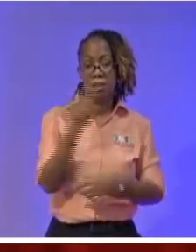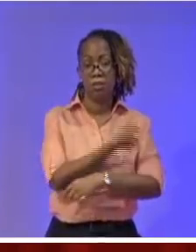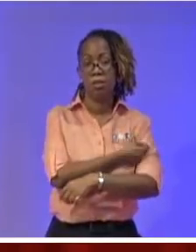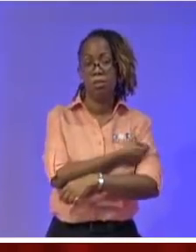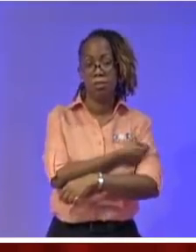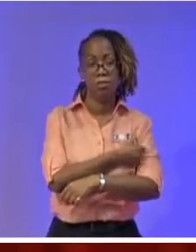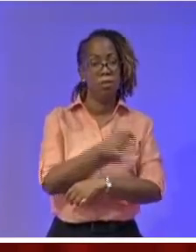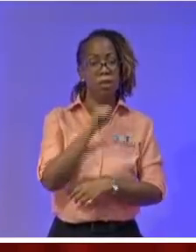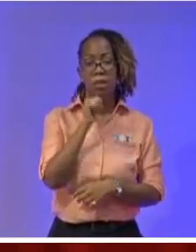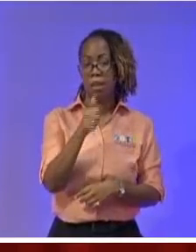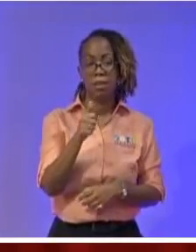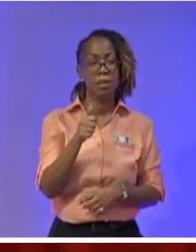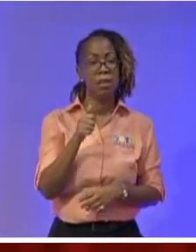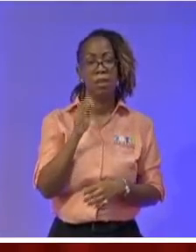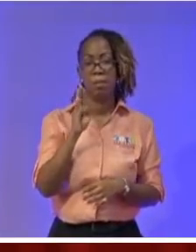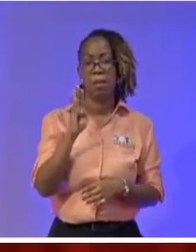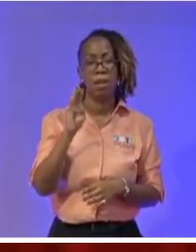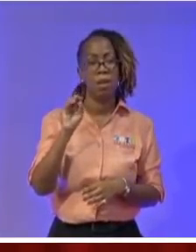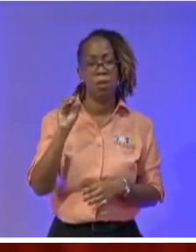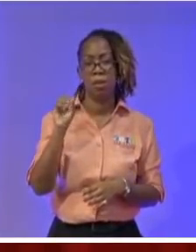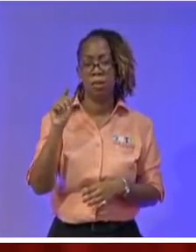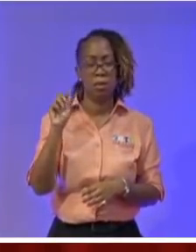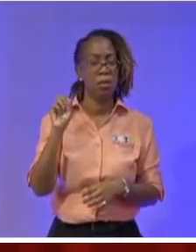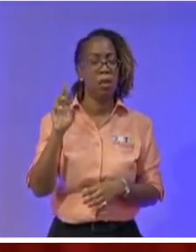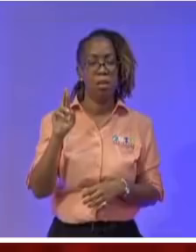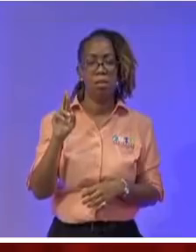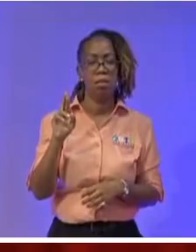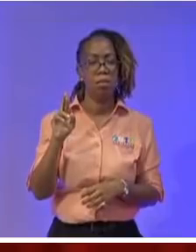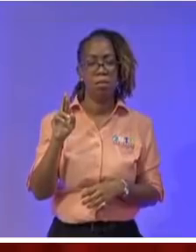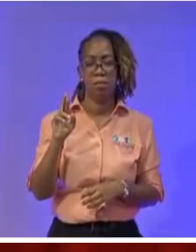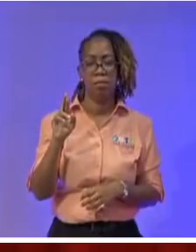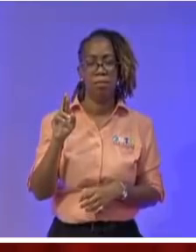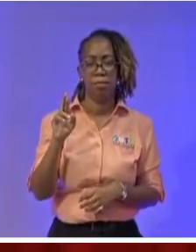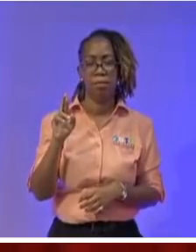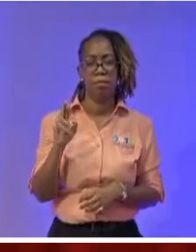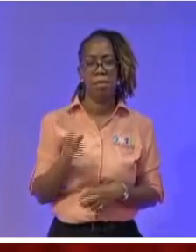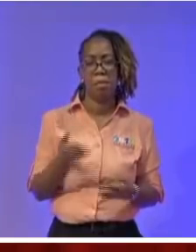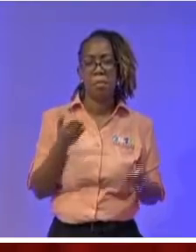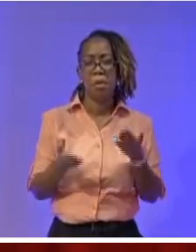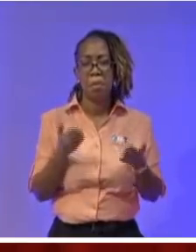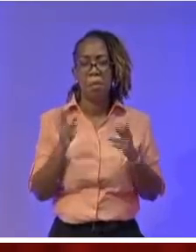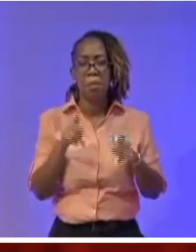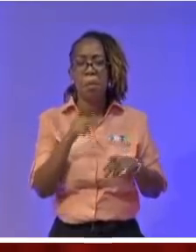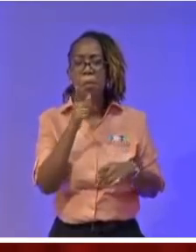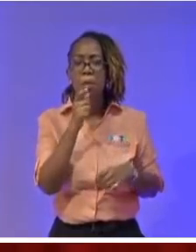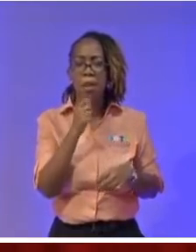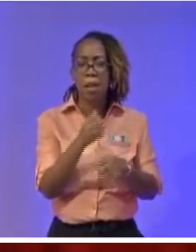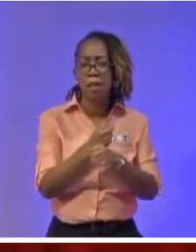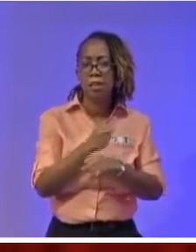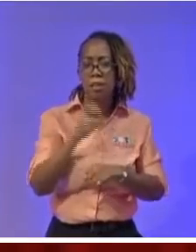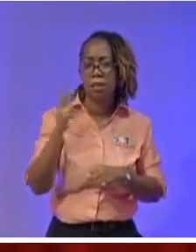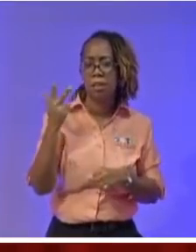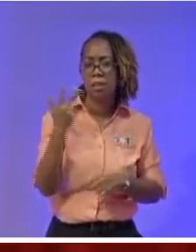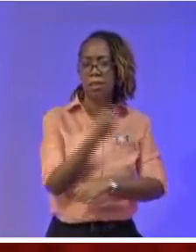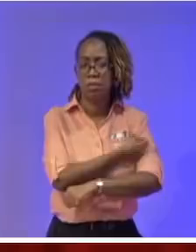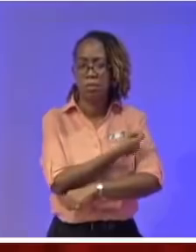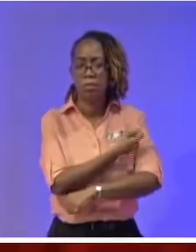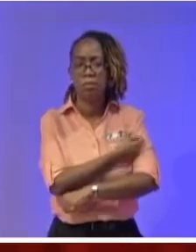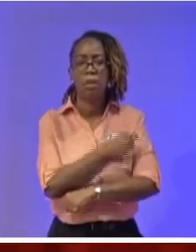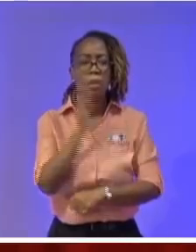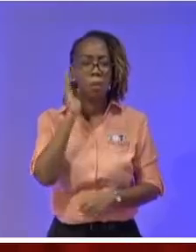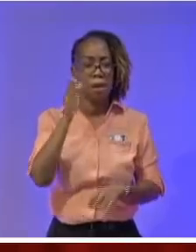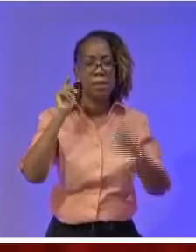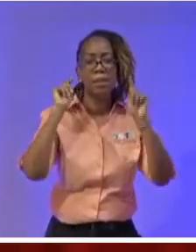refer to third primary doses and boosters in data. Is it that people who got third doses are also getting boosters, and what now is the